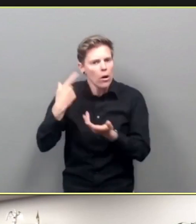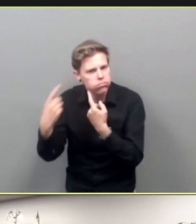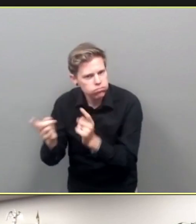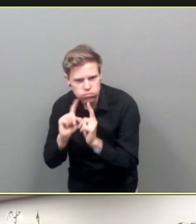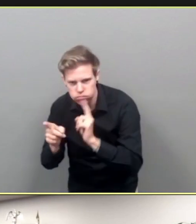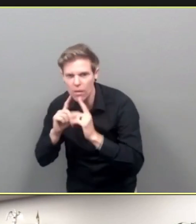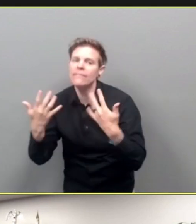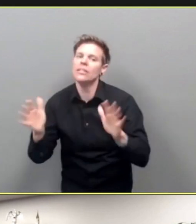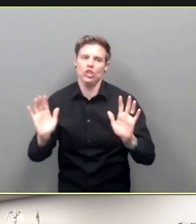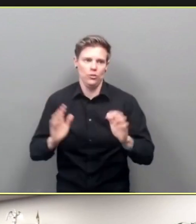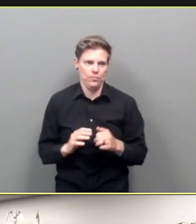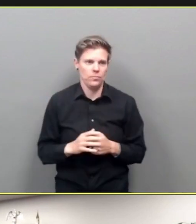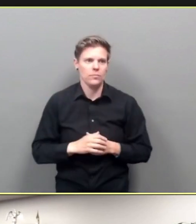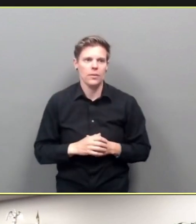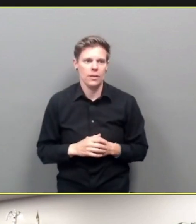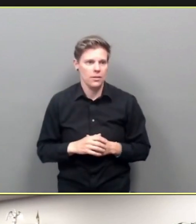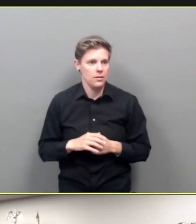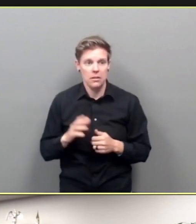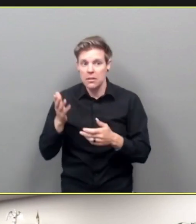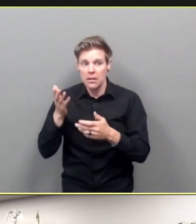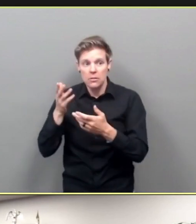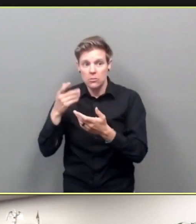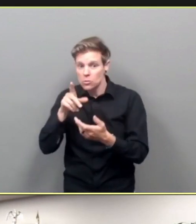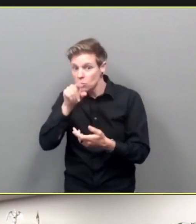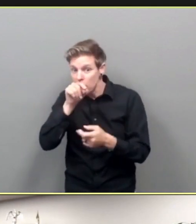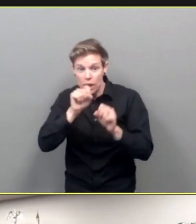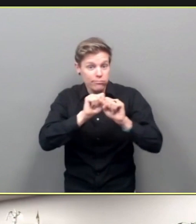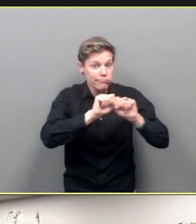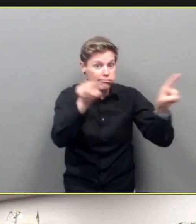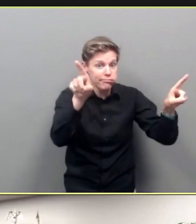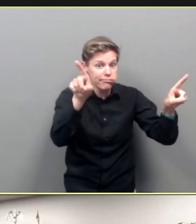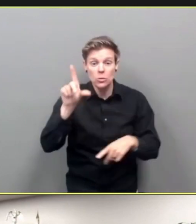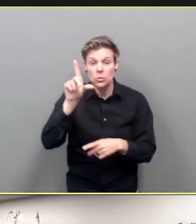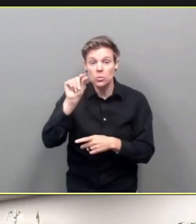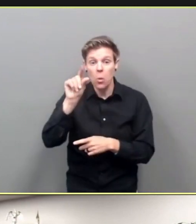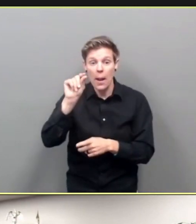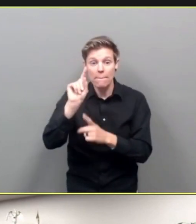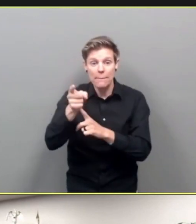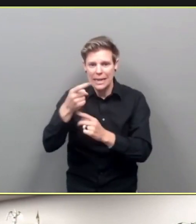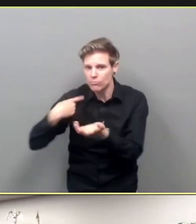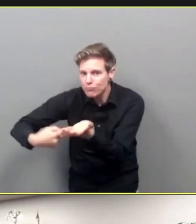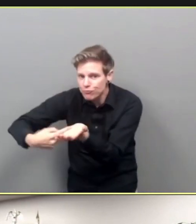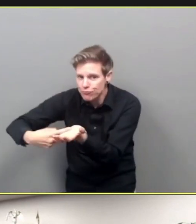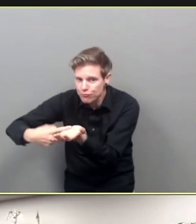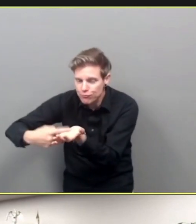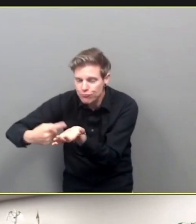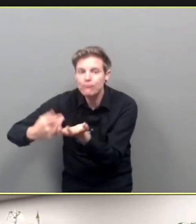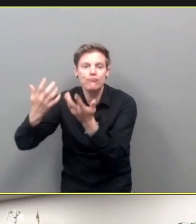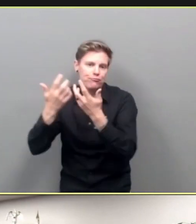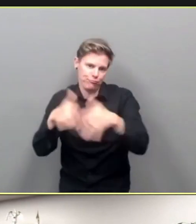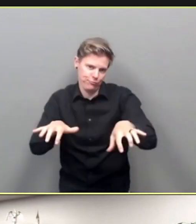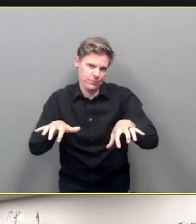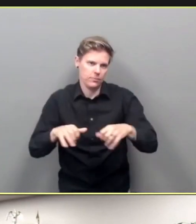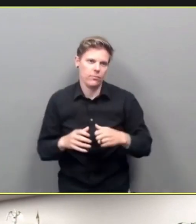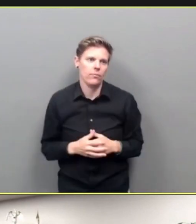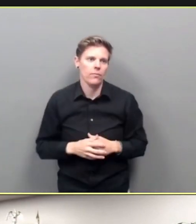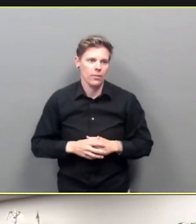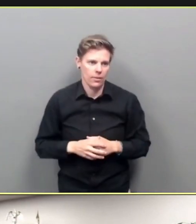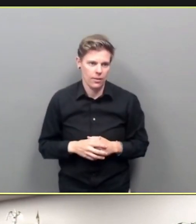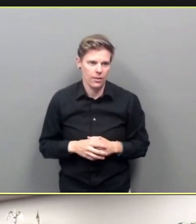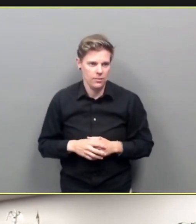minutes after we learned about the concern that a family member had, there was general agreement amongst all